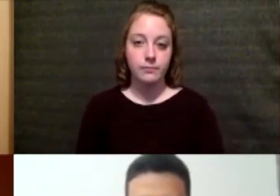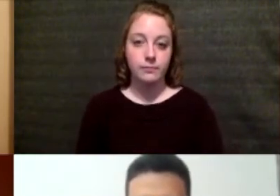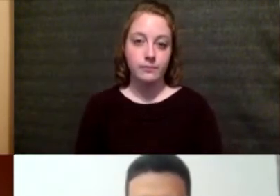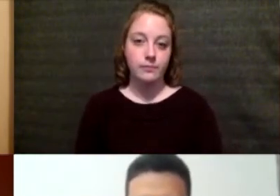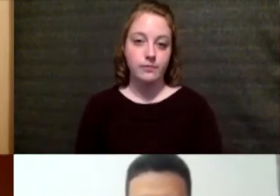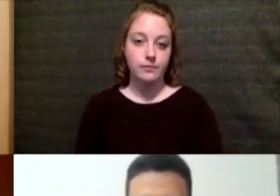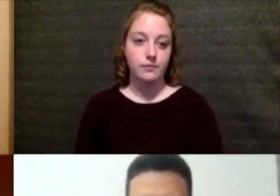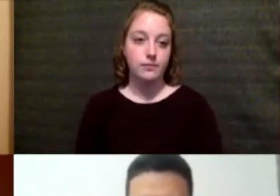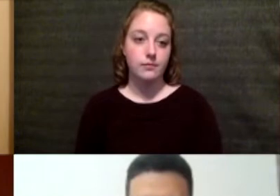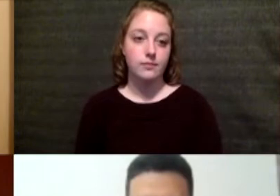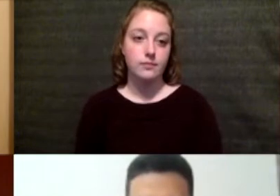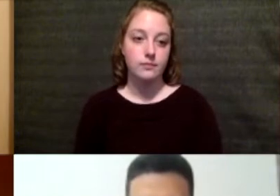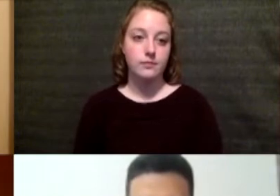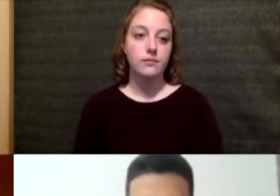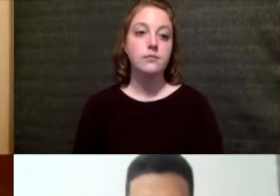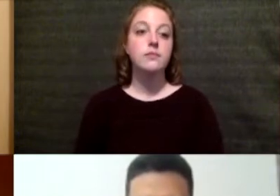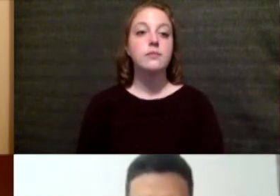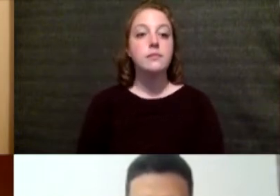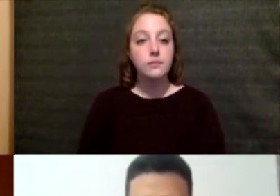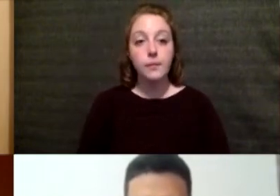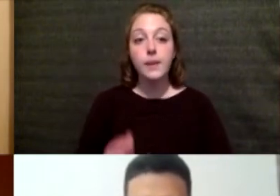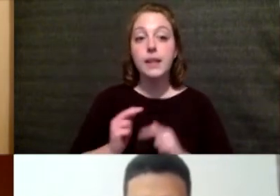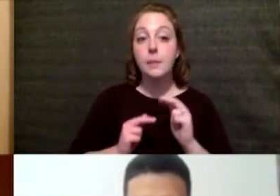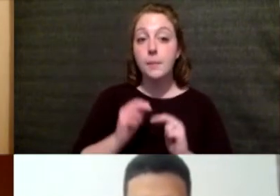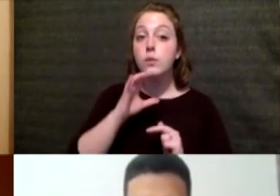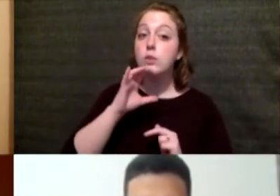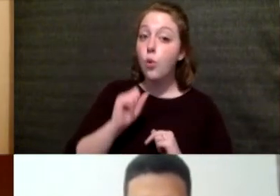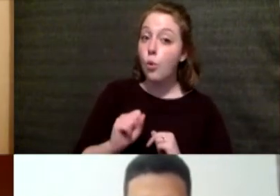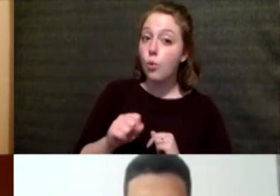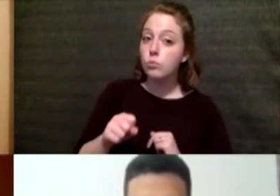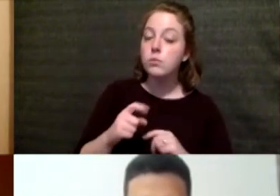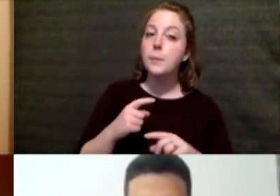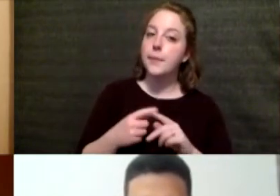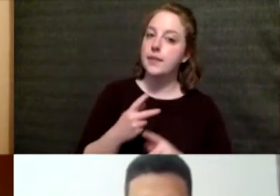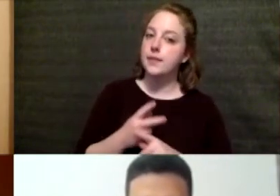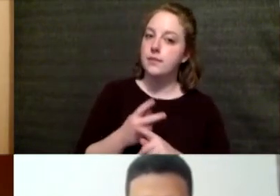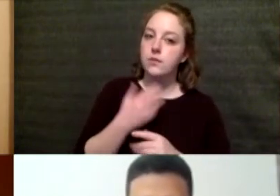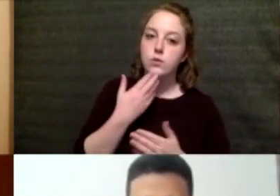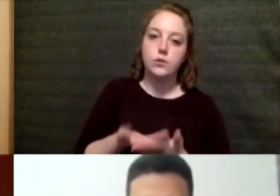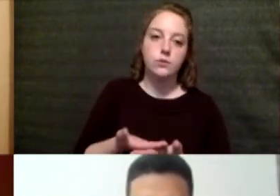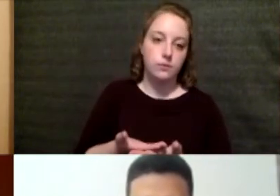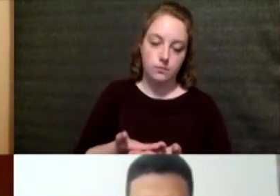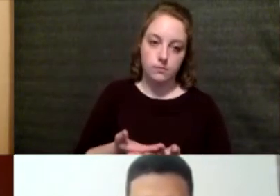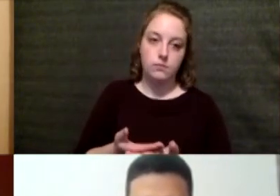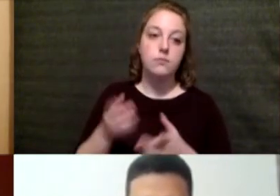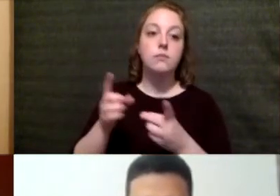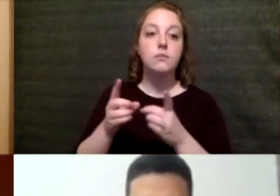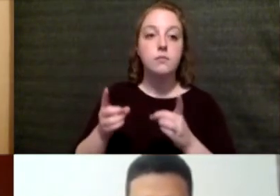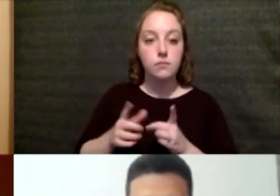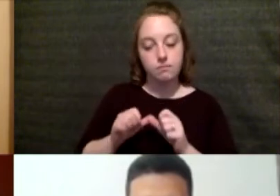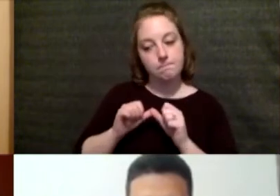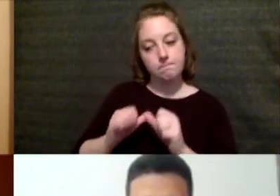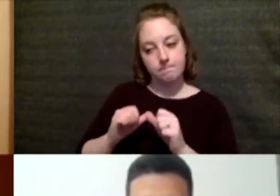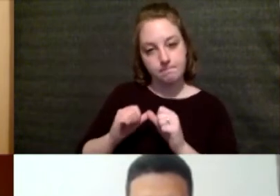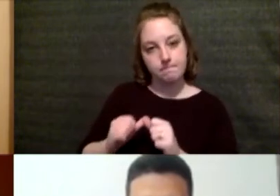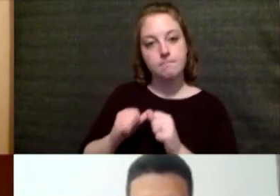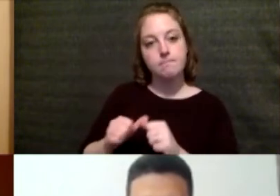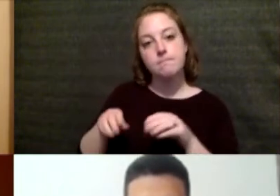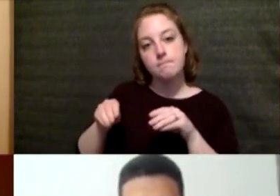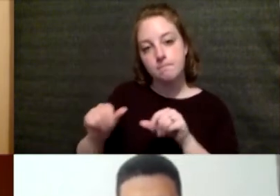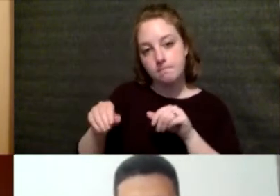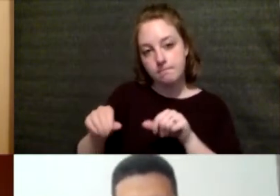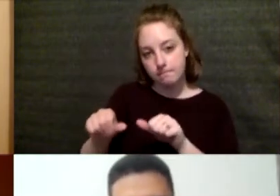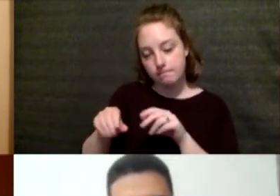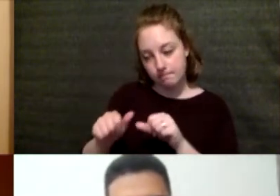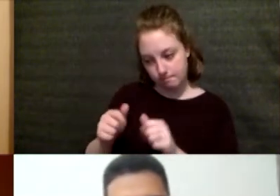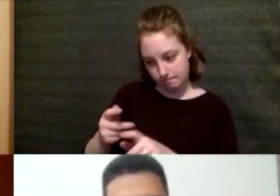The building is, is old, but it's well-maintained and district has continuously invested in